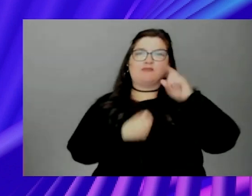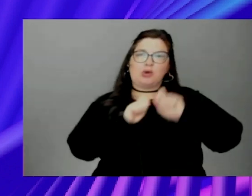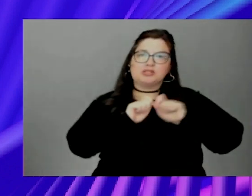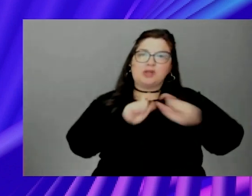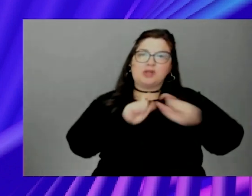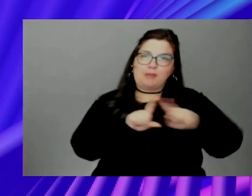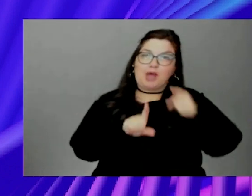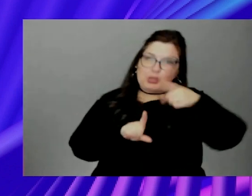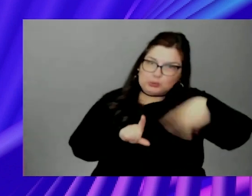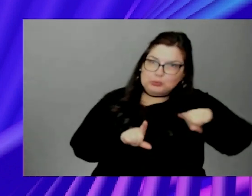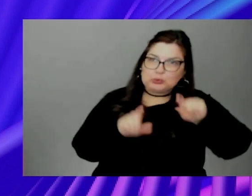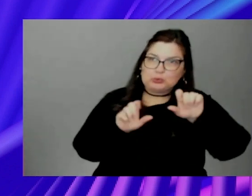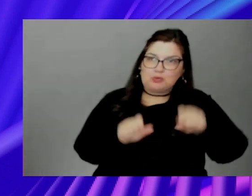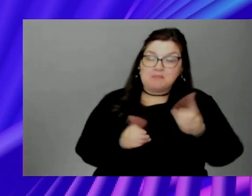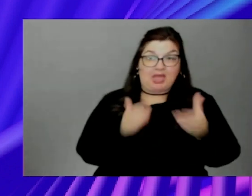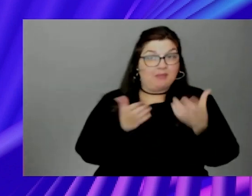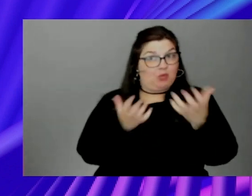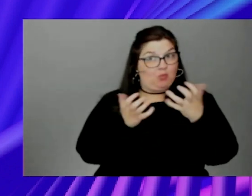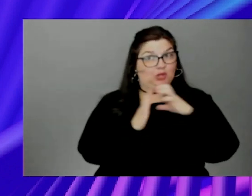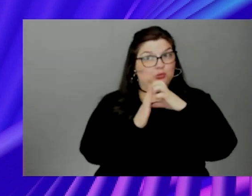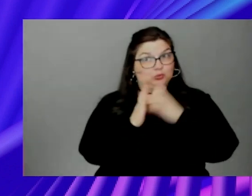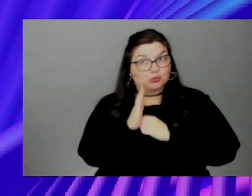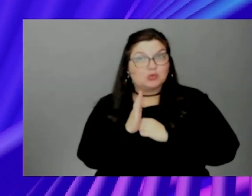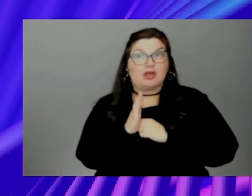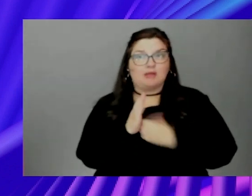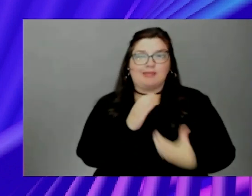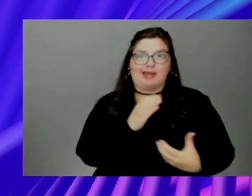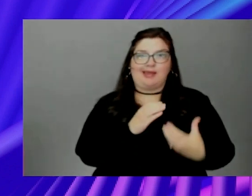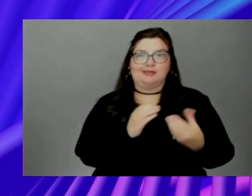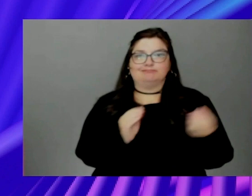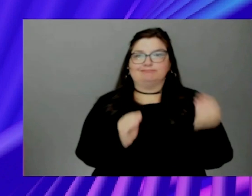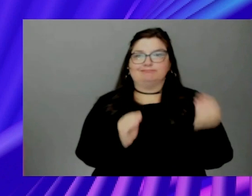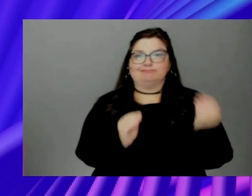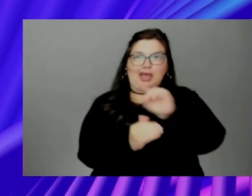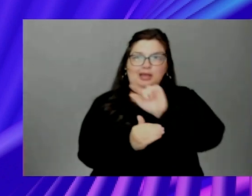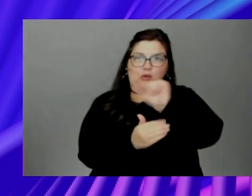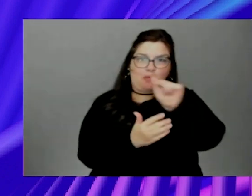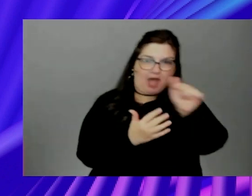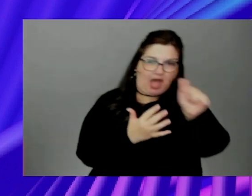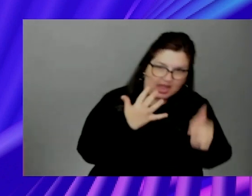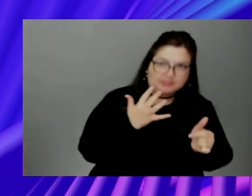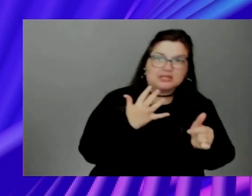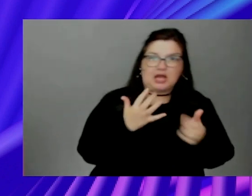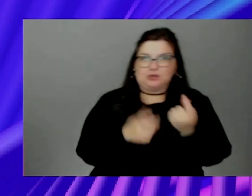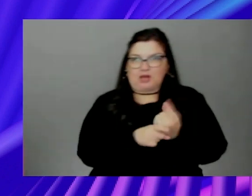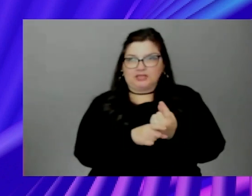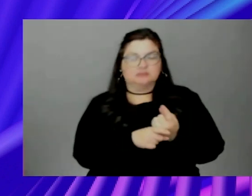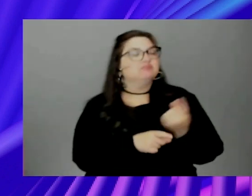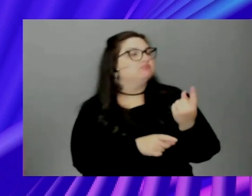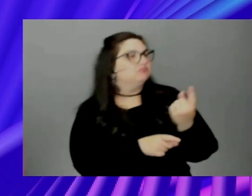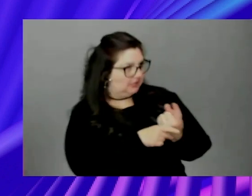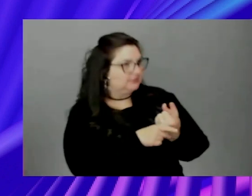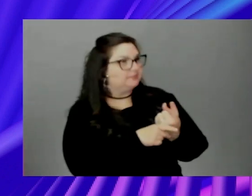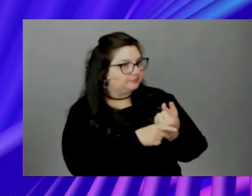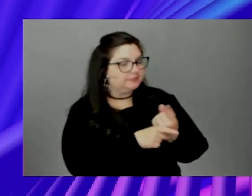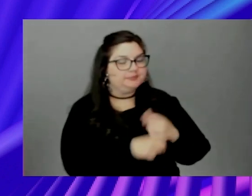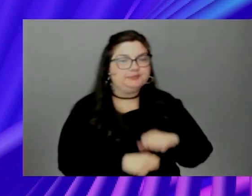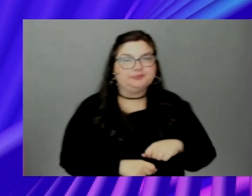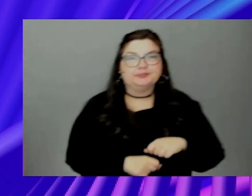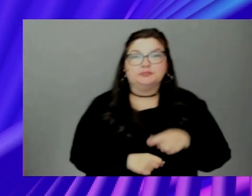probably want to script this out, put this in a pipeline or something like that. Yeah. So you can also, like